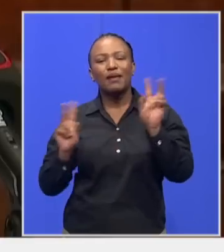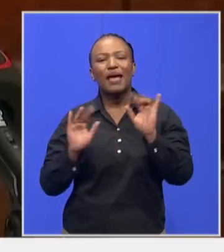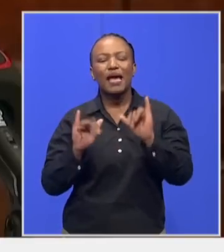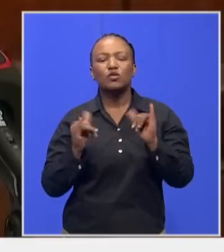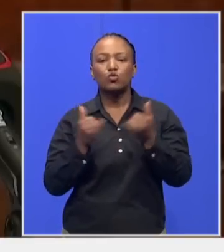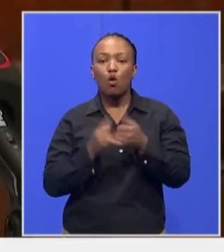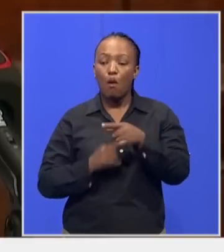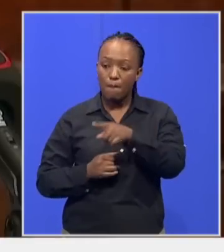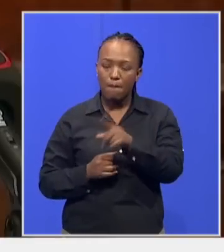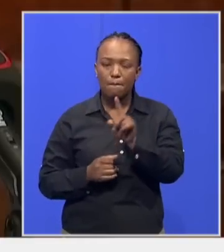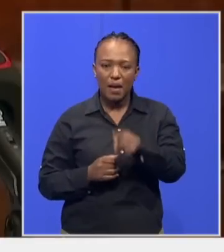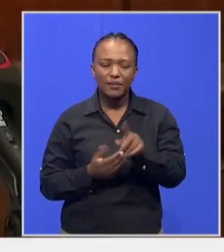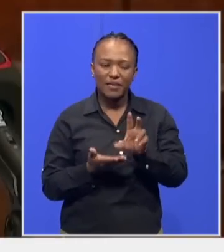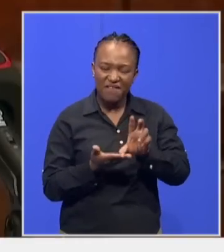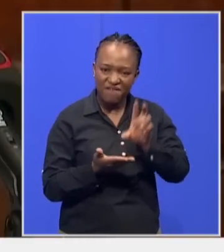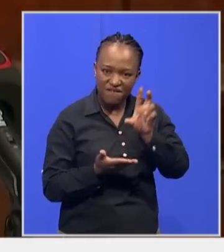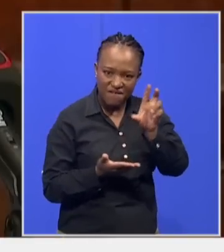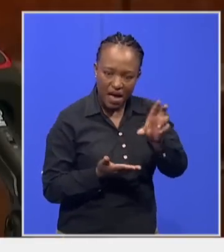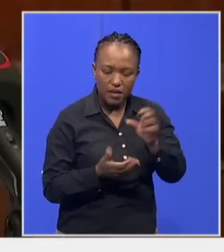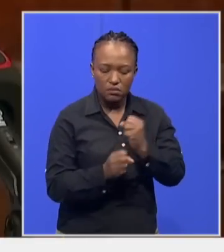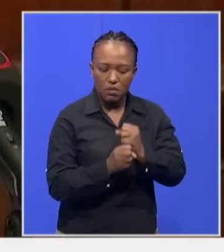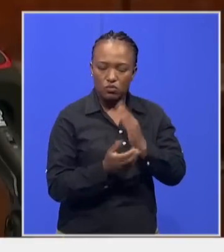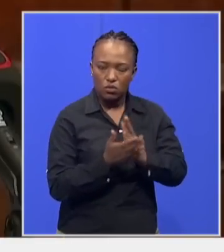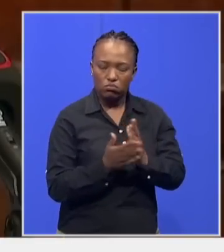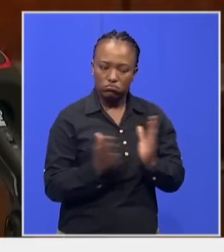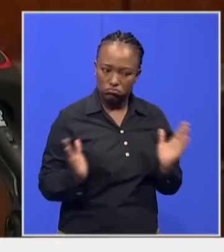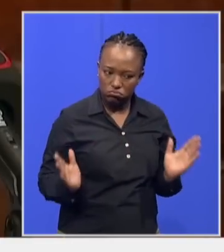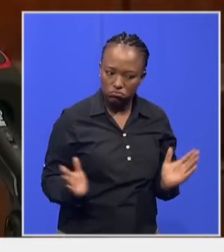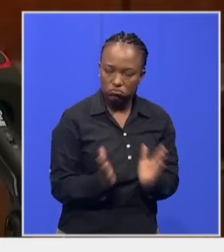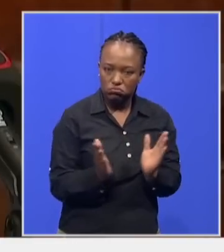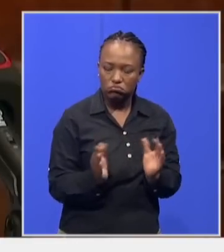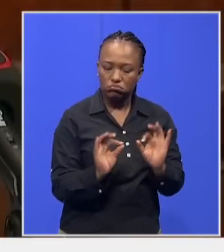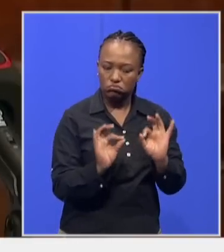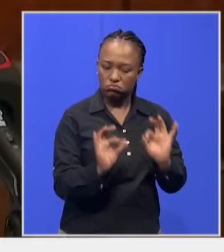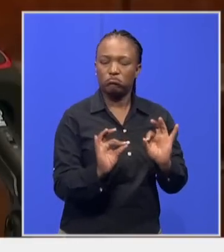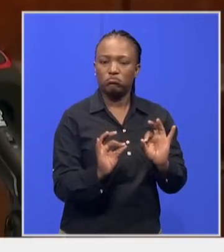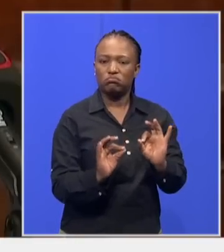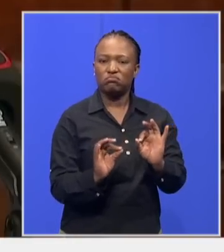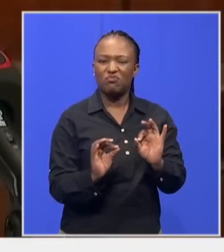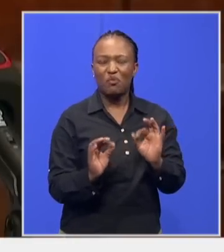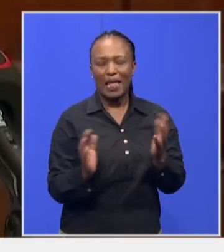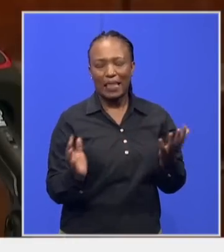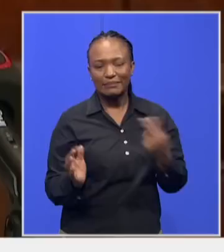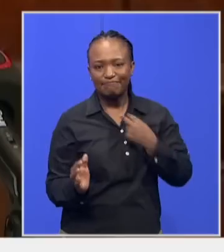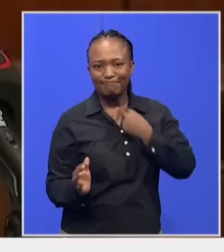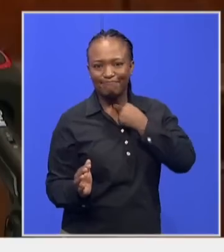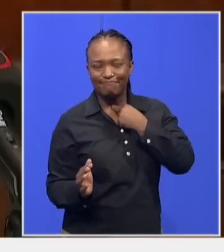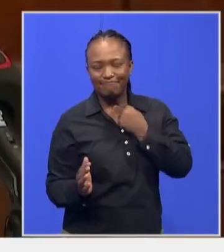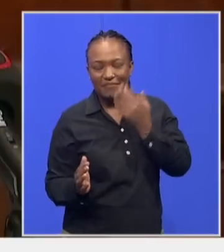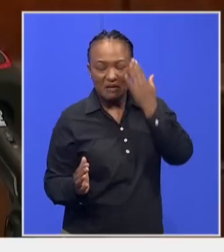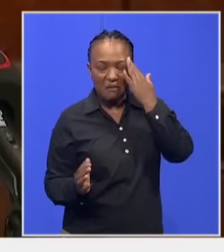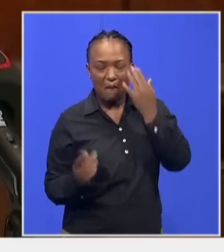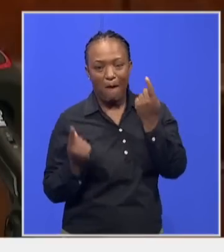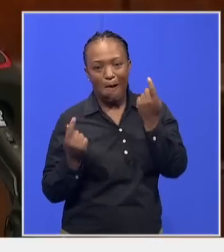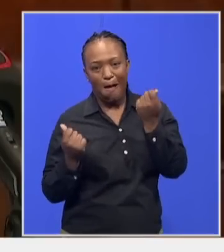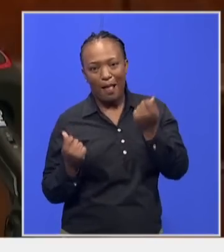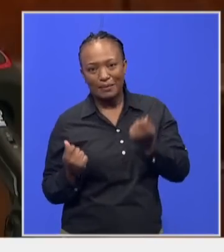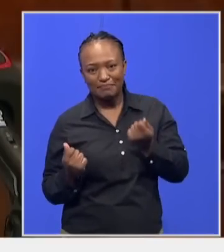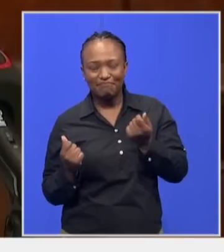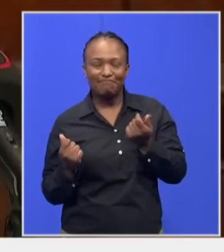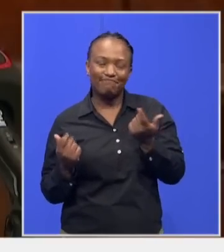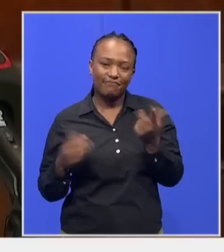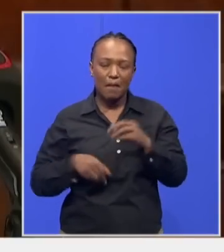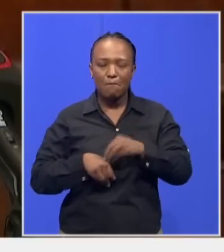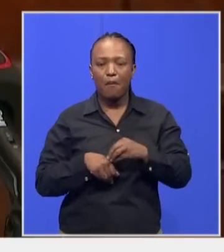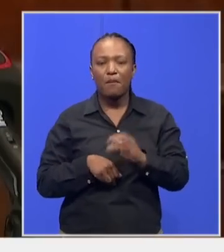there. And we know that the ability of Eskom to invest, its constraints on its balance sheet are well documented. So those